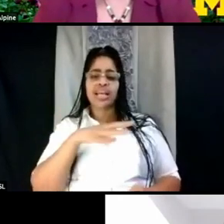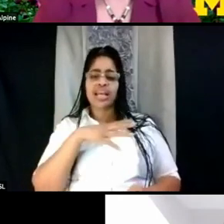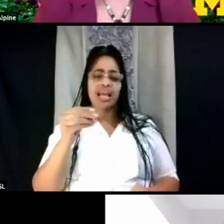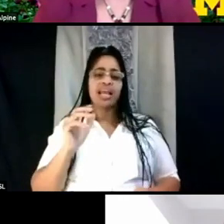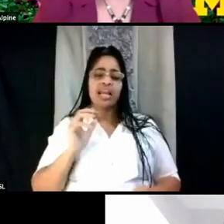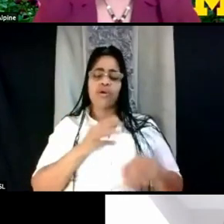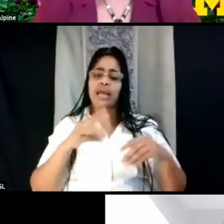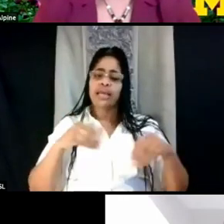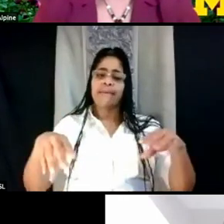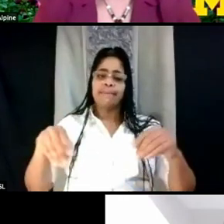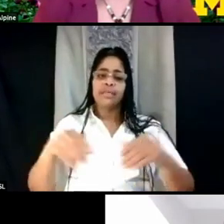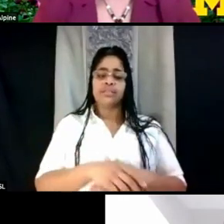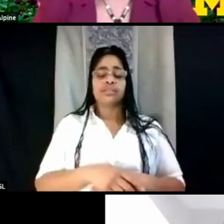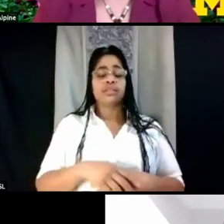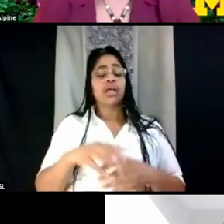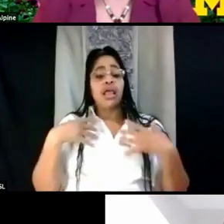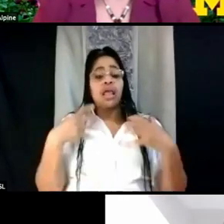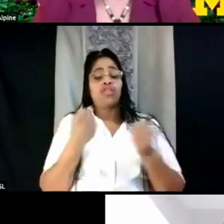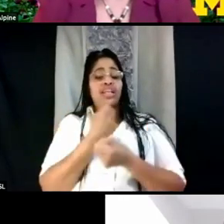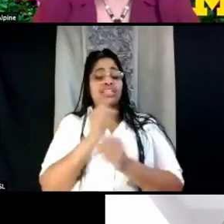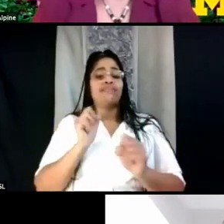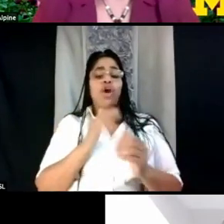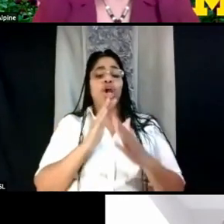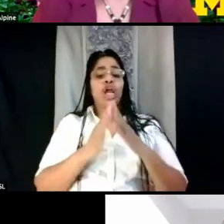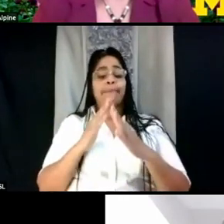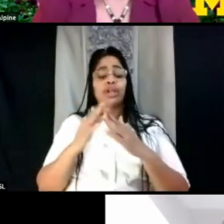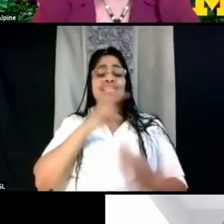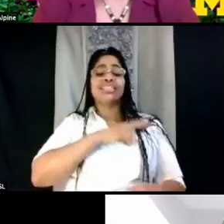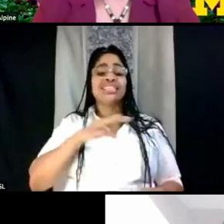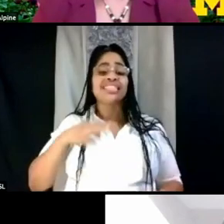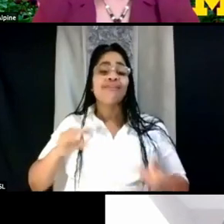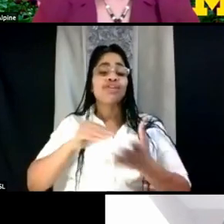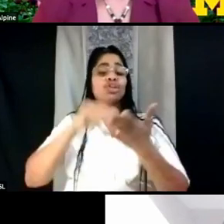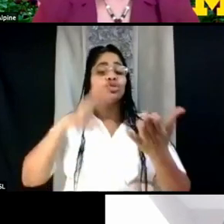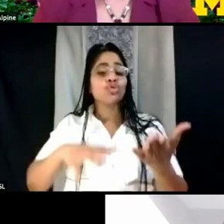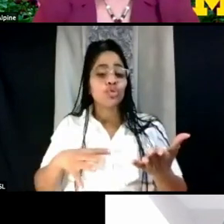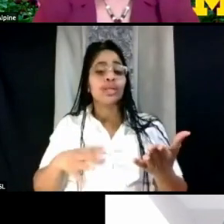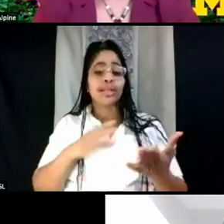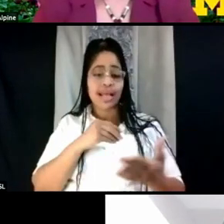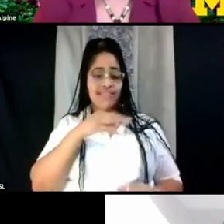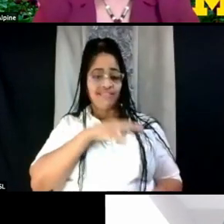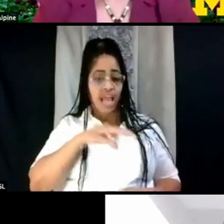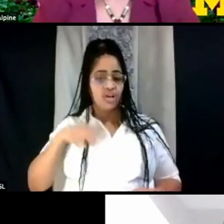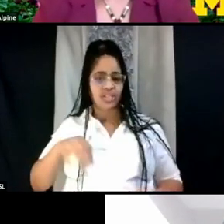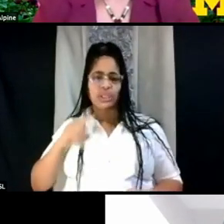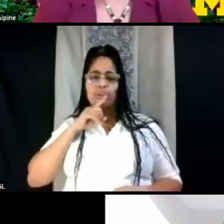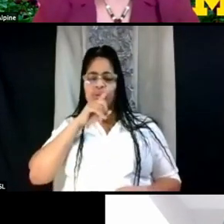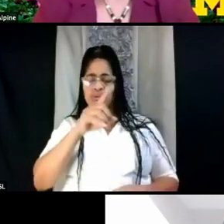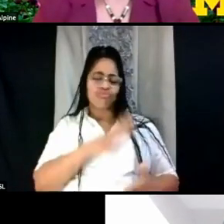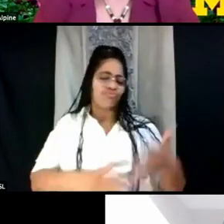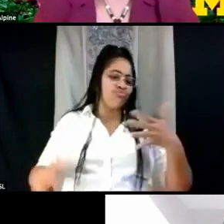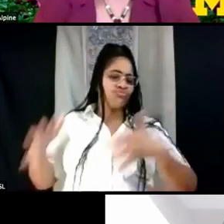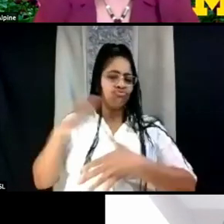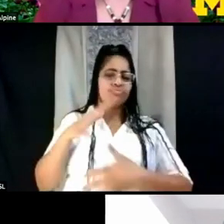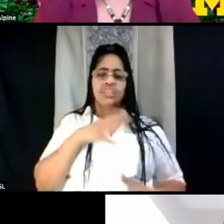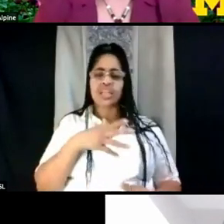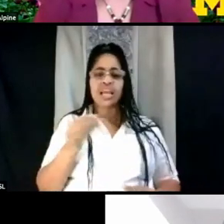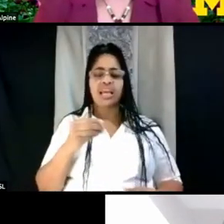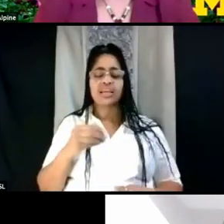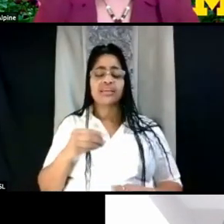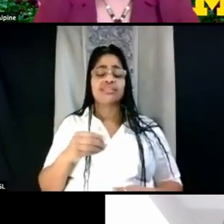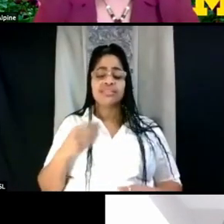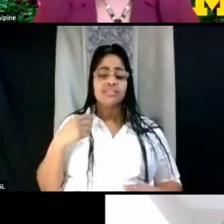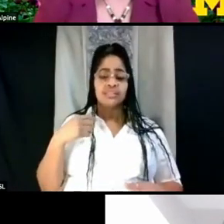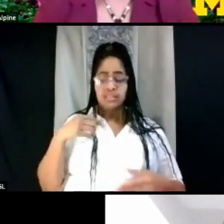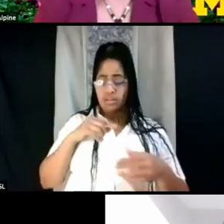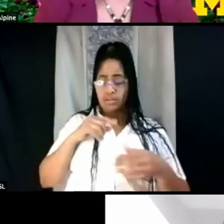campus. The health and safety of our community, staff, students, and faculty is really paramount. And de-densifying